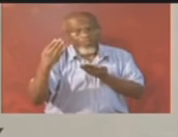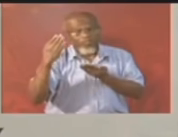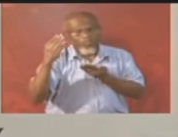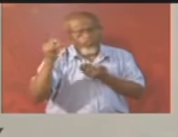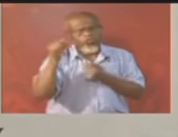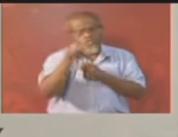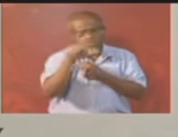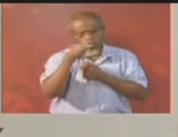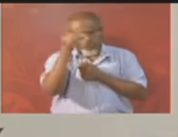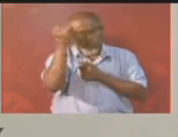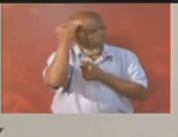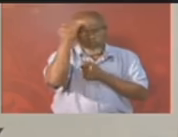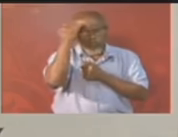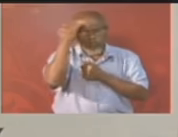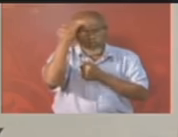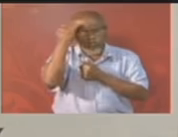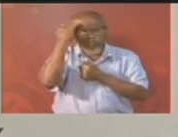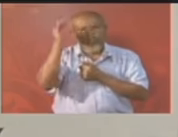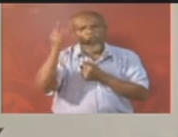that there are active